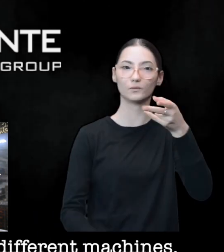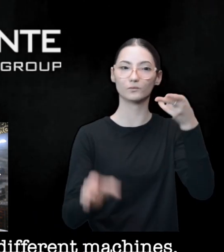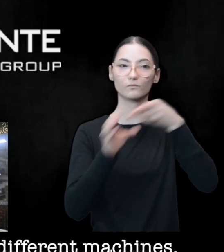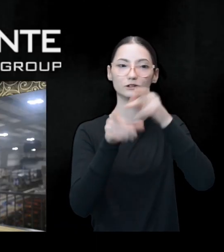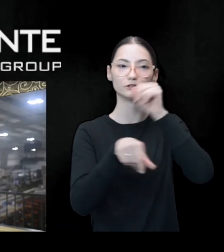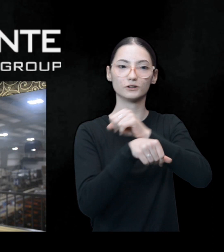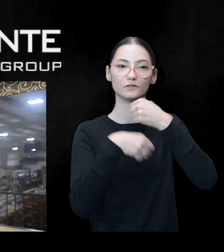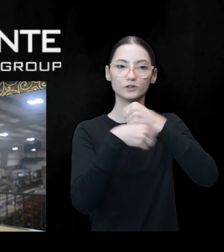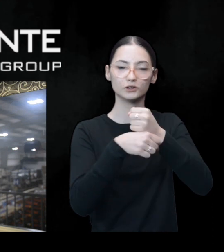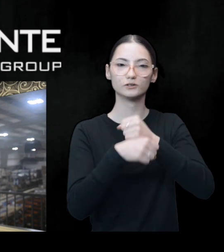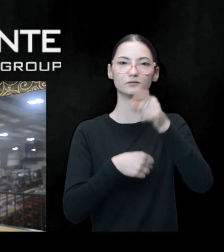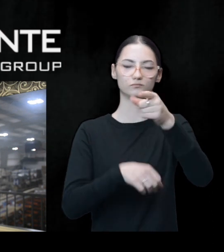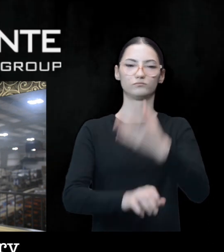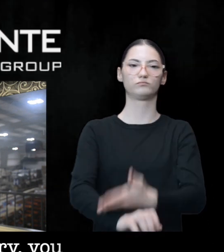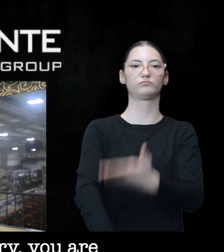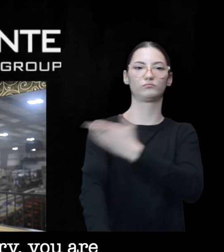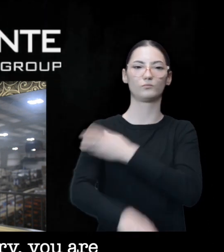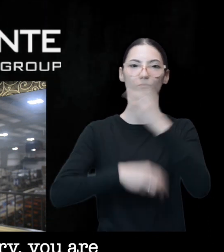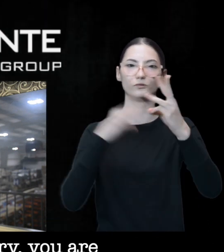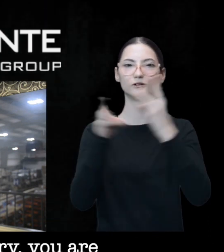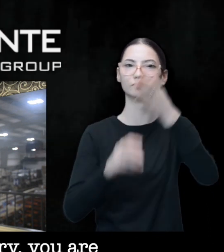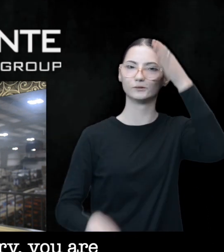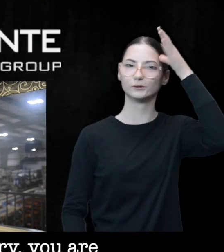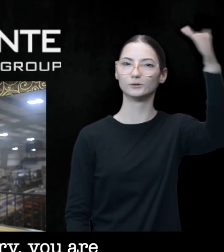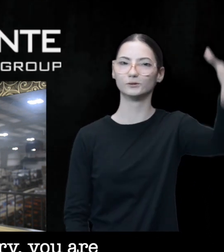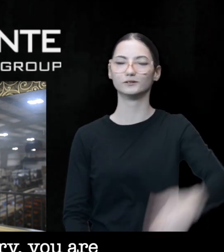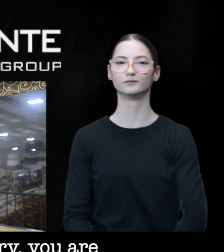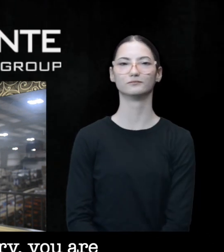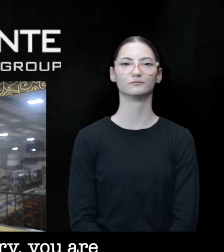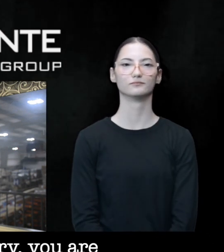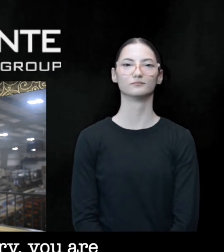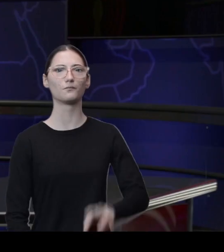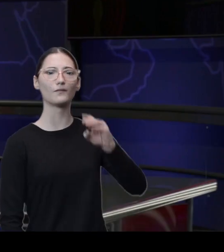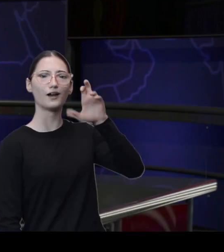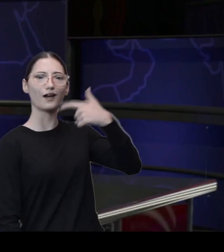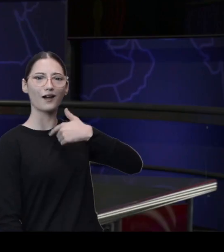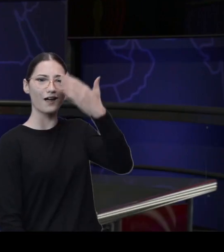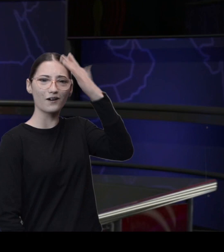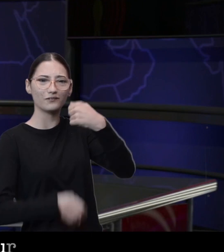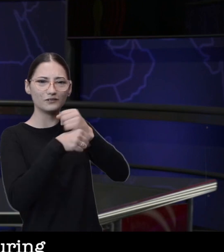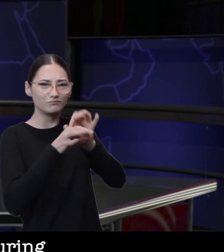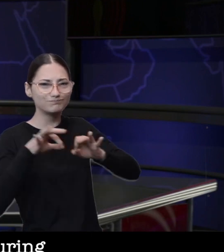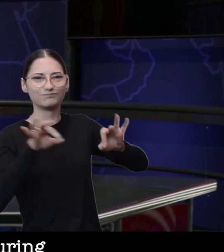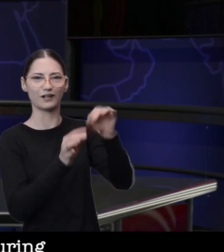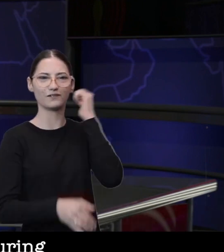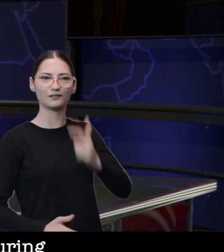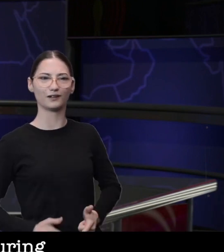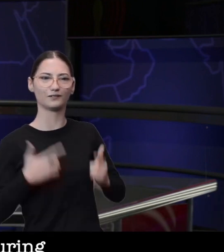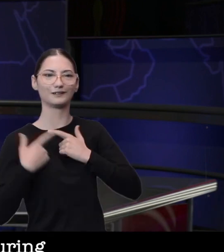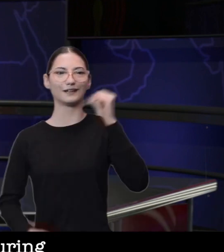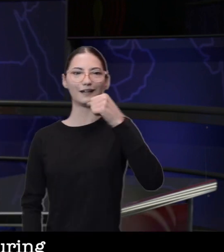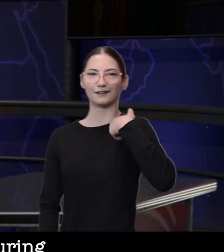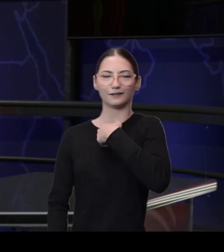different machines. You joining the manufacturing industry, you're just joining the change that you're going to see in the world. Wow, Leah, I didn't know manufacturing was so